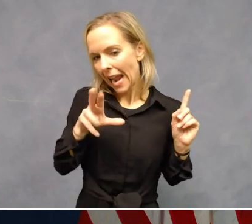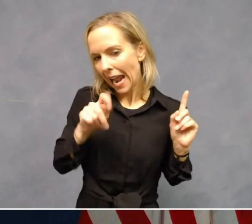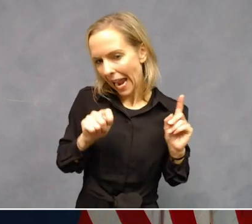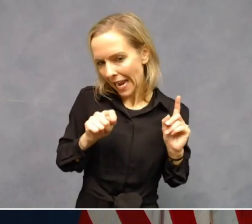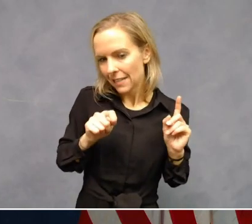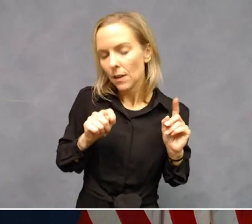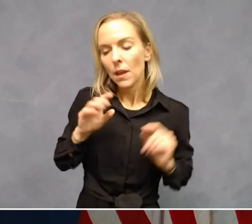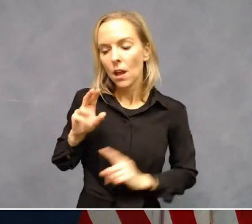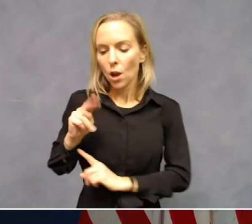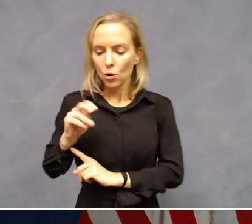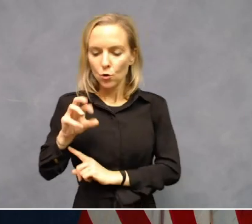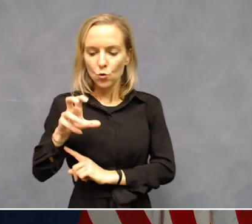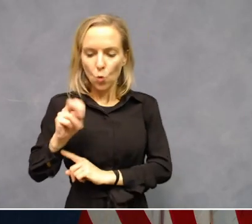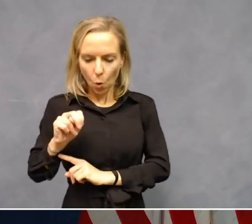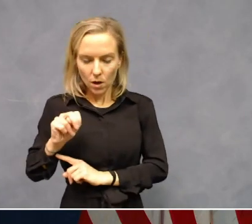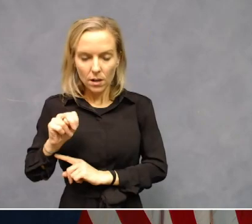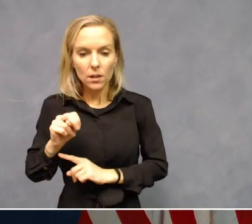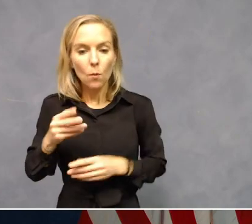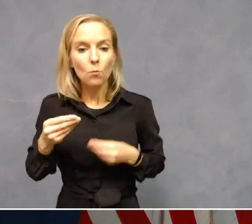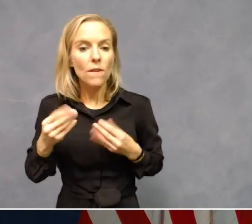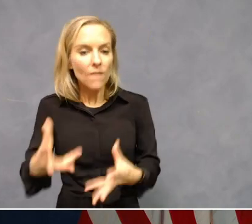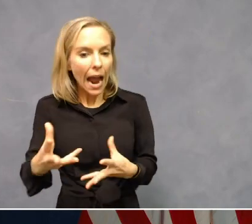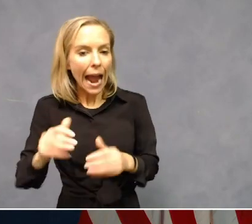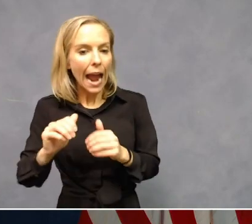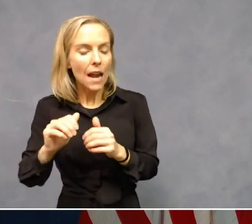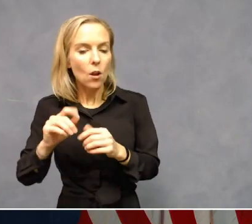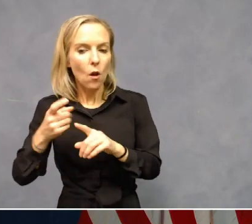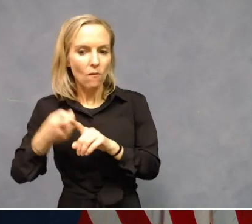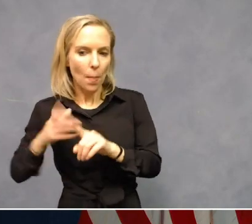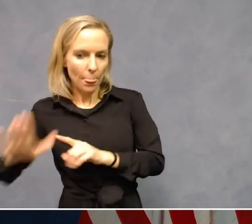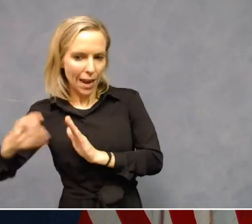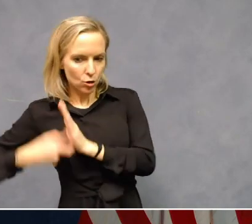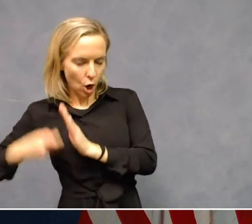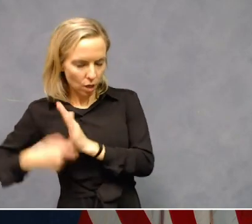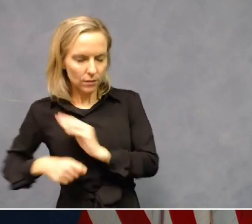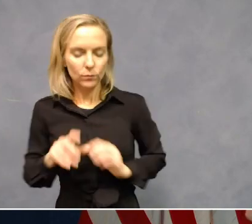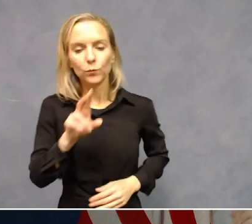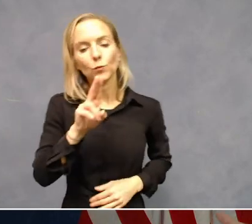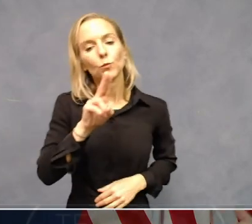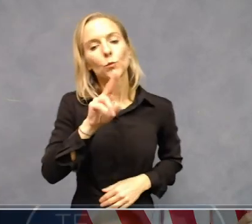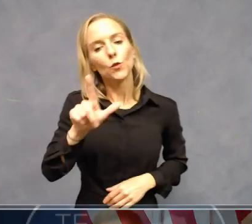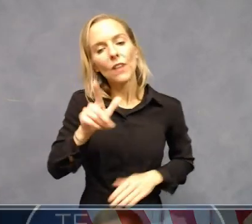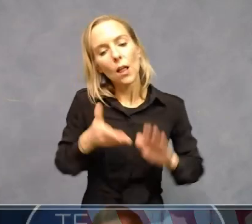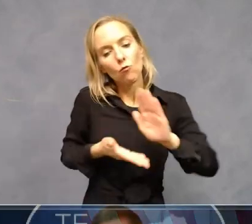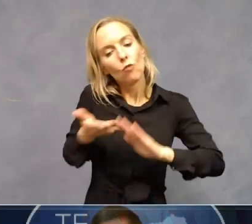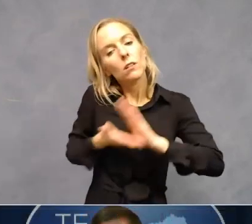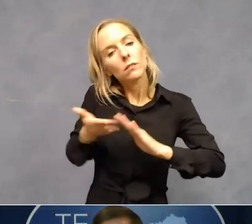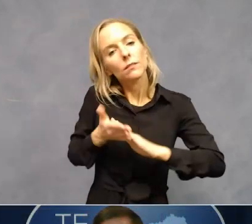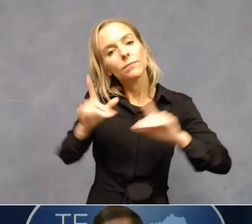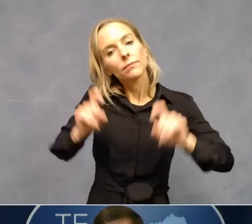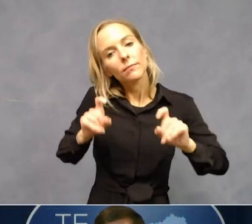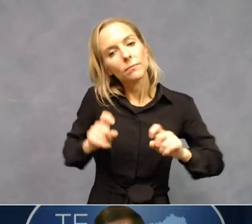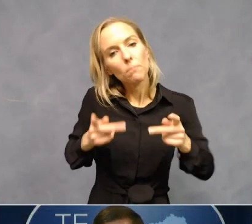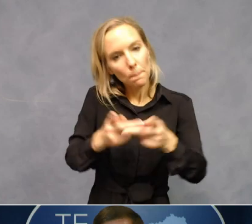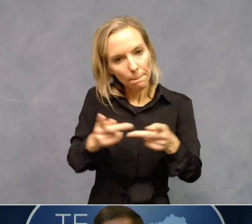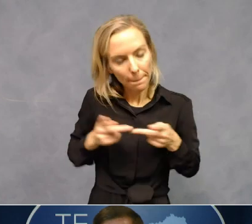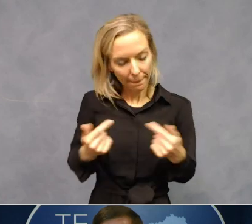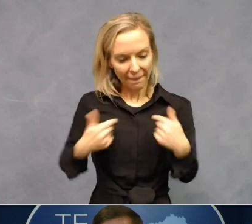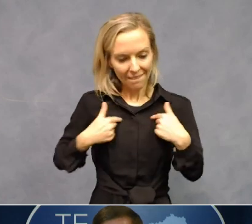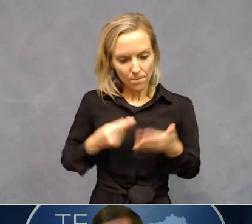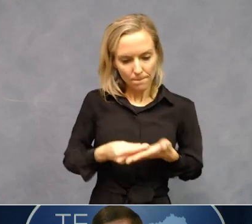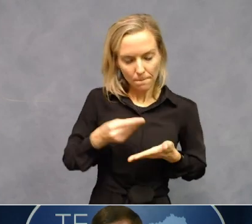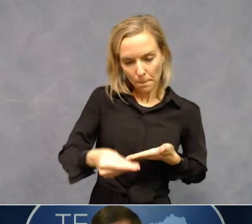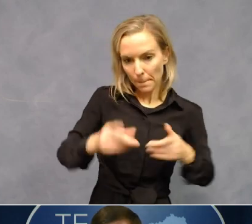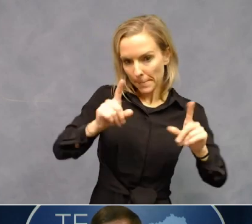own cost. For the Louisville U of L run testing facilities, we bought the tests and we pay